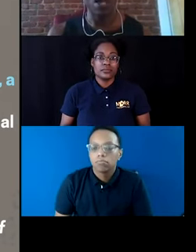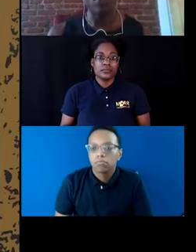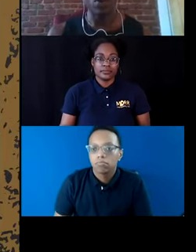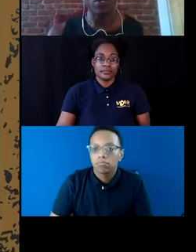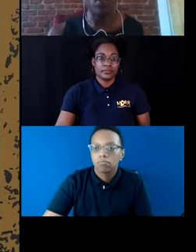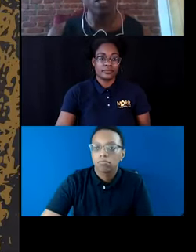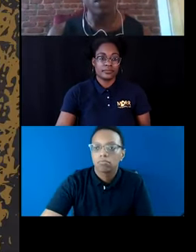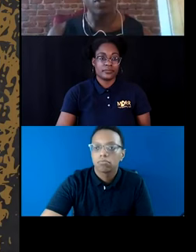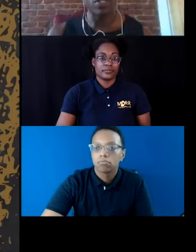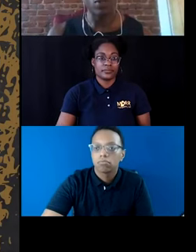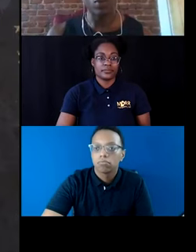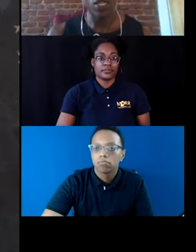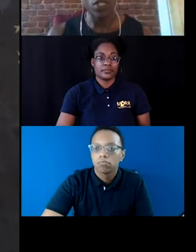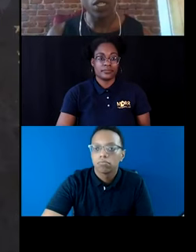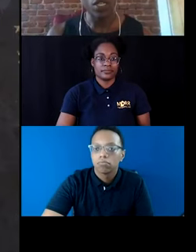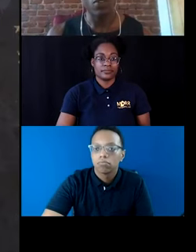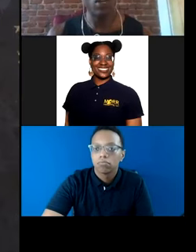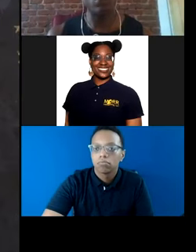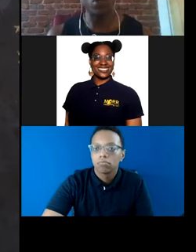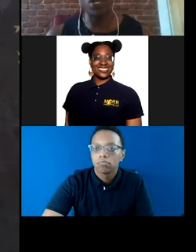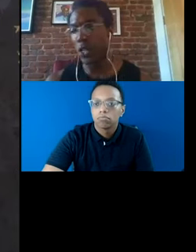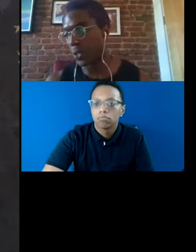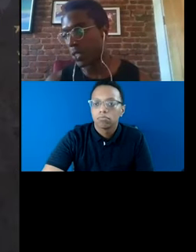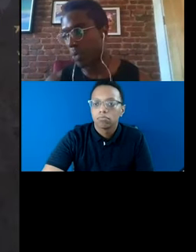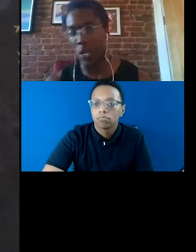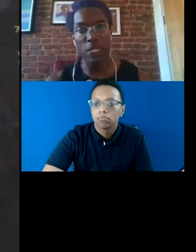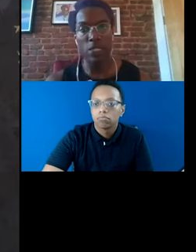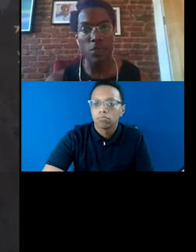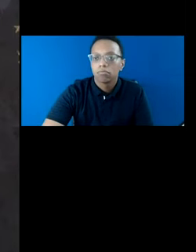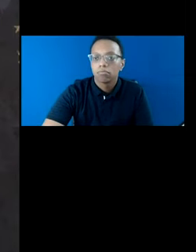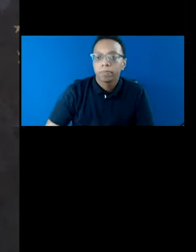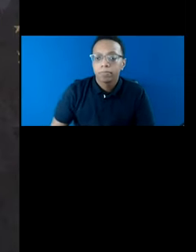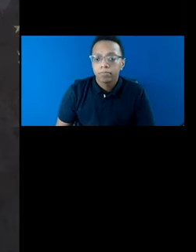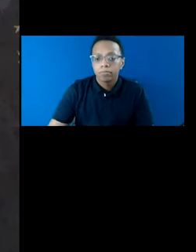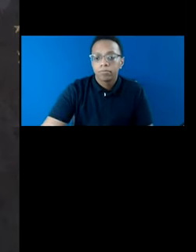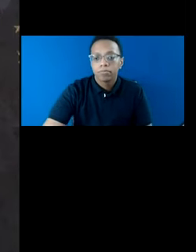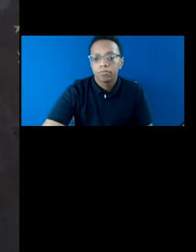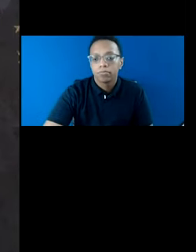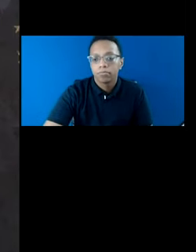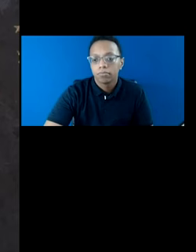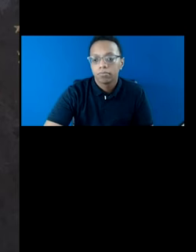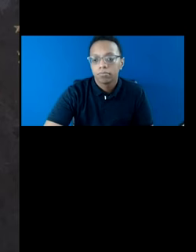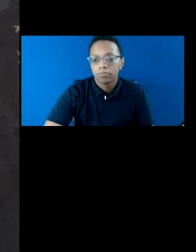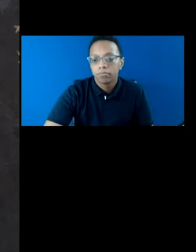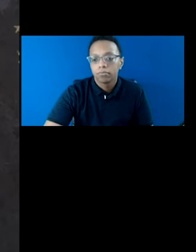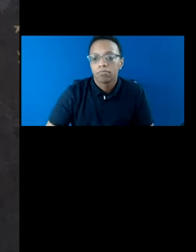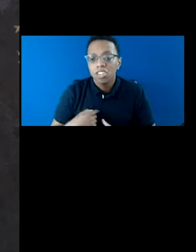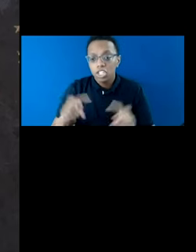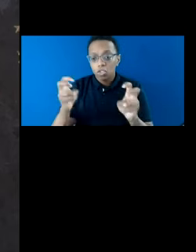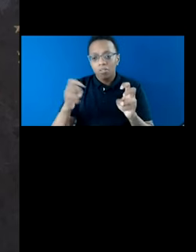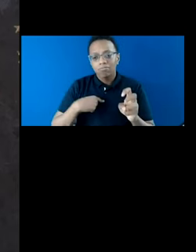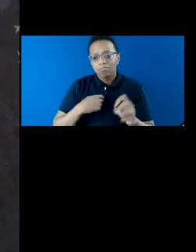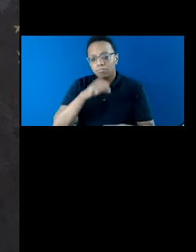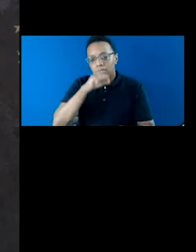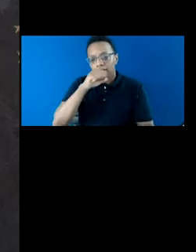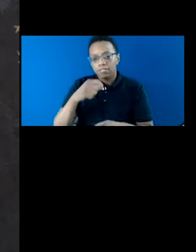And so I've always really loved this quotation from Joy Harjo's An American Sunrise. It says, "We are still America.